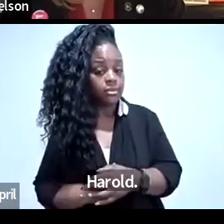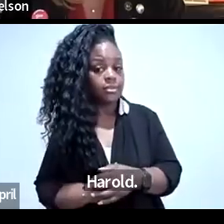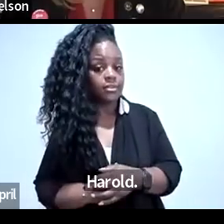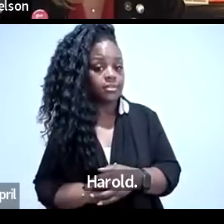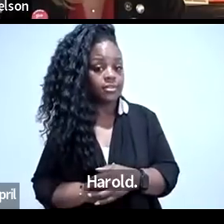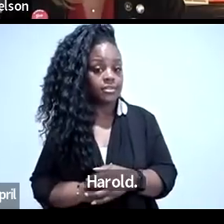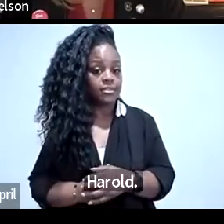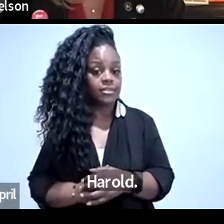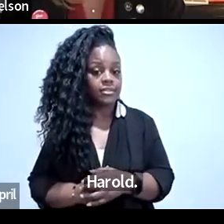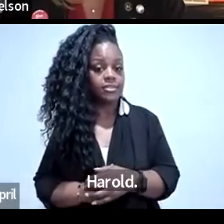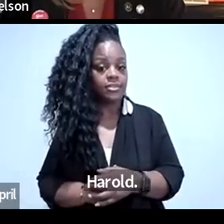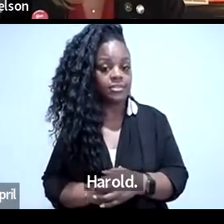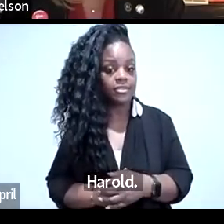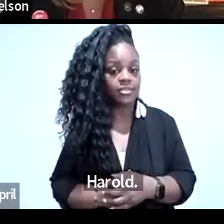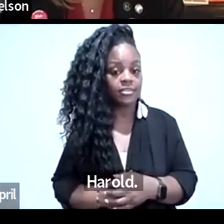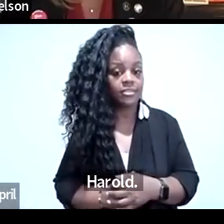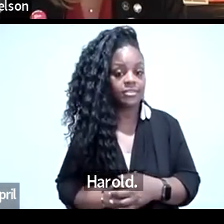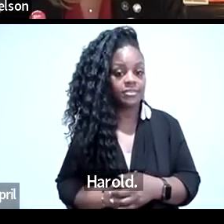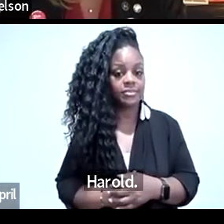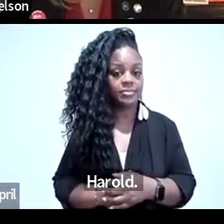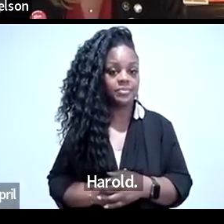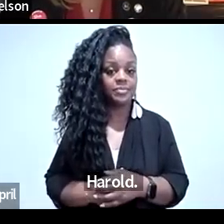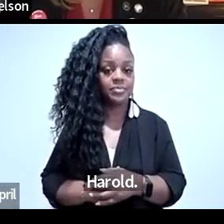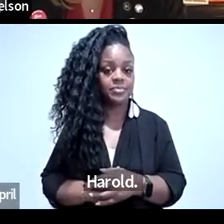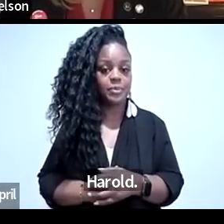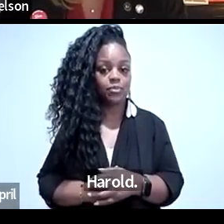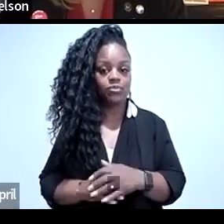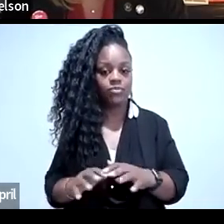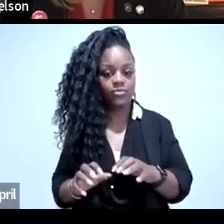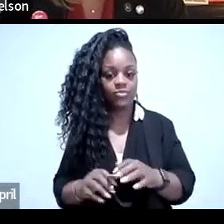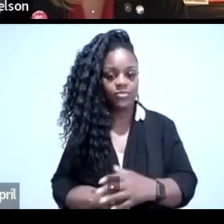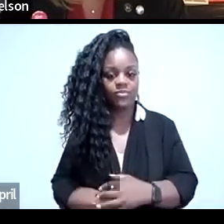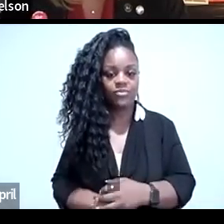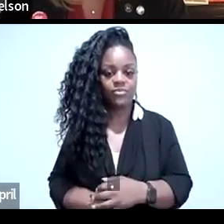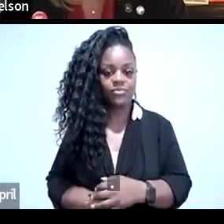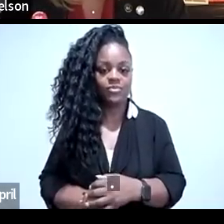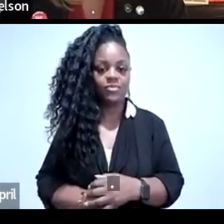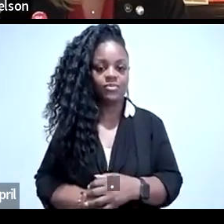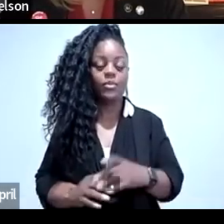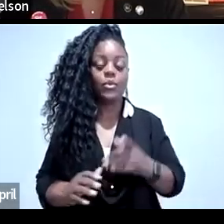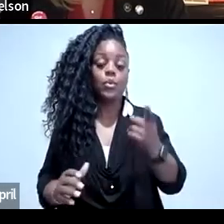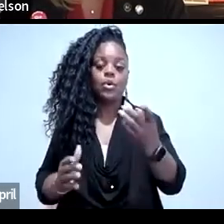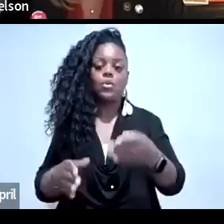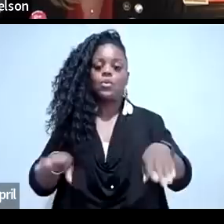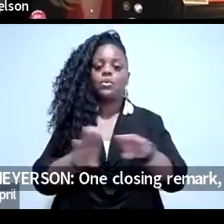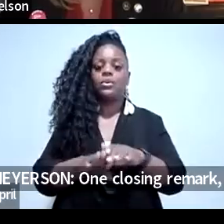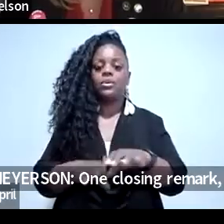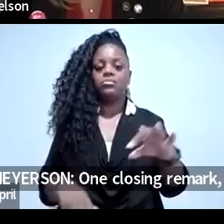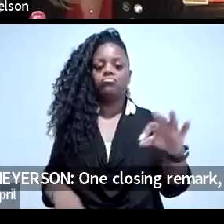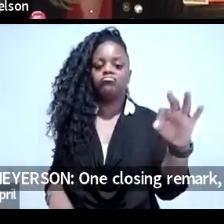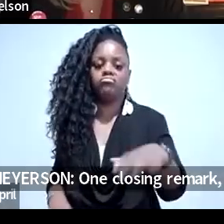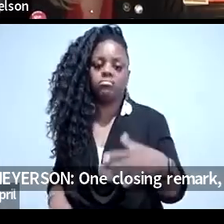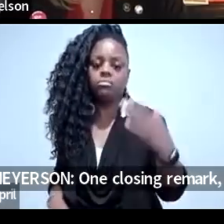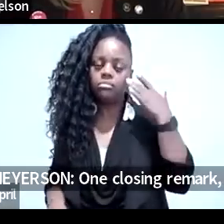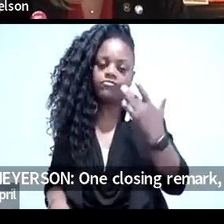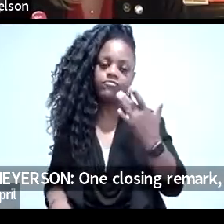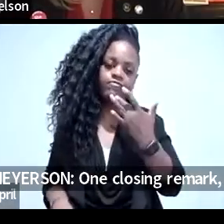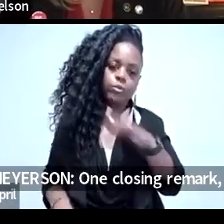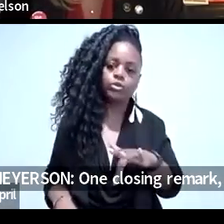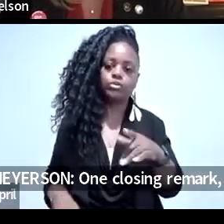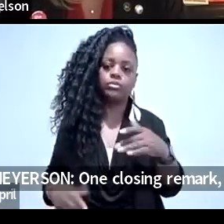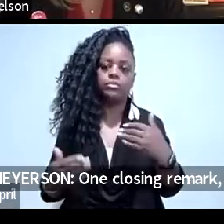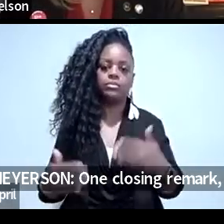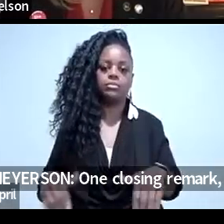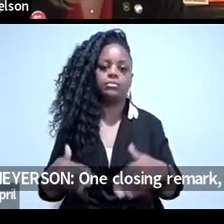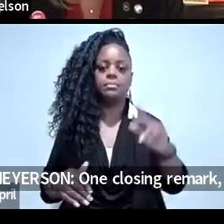said. I was very fortunate to be the political news editor of the LA Weekly in the 1990s, at a time when there